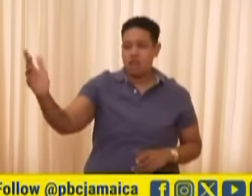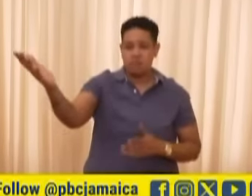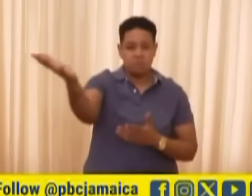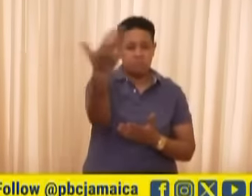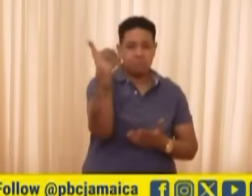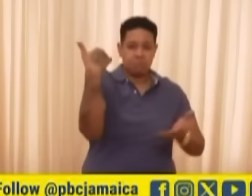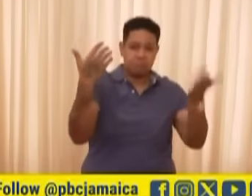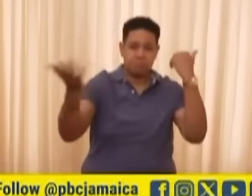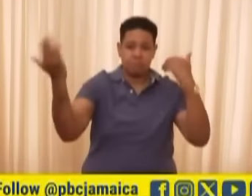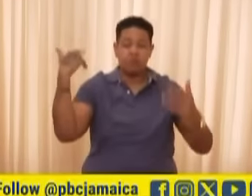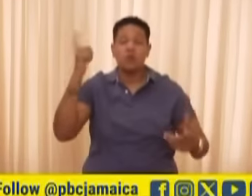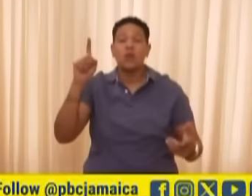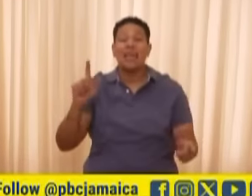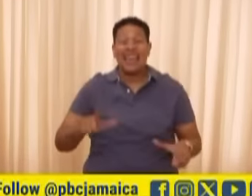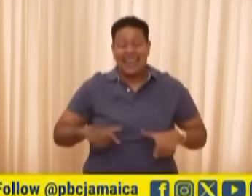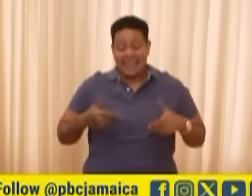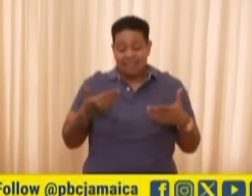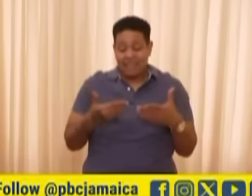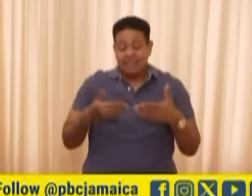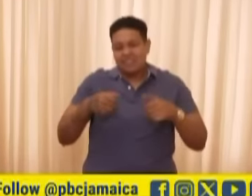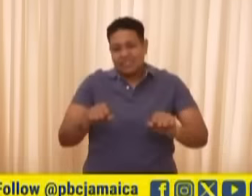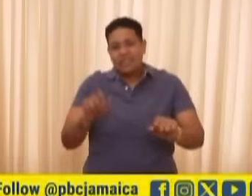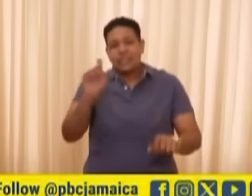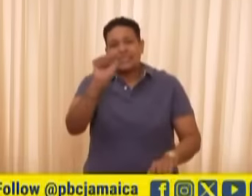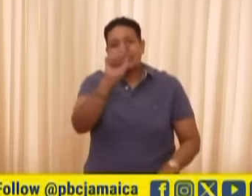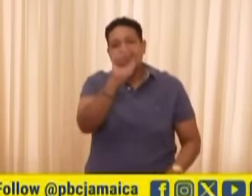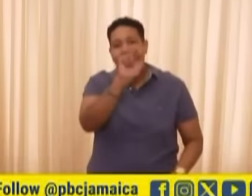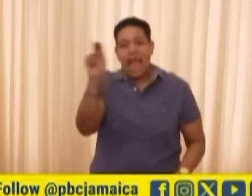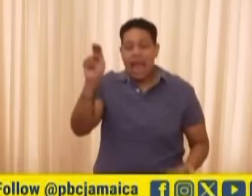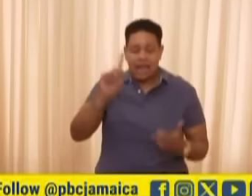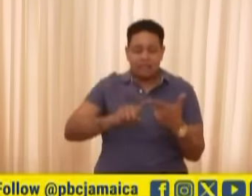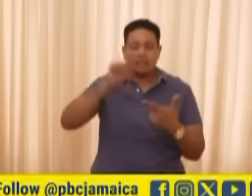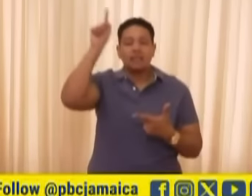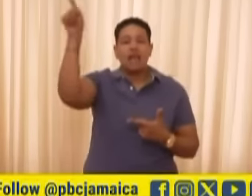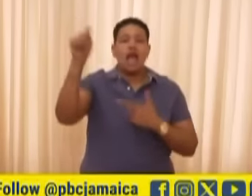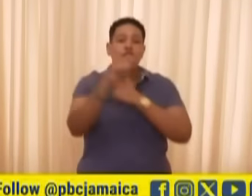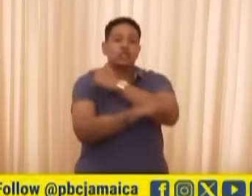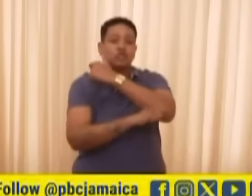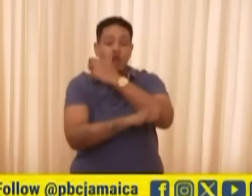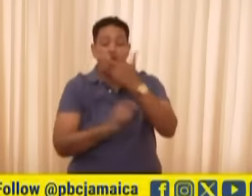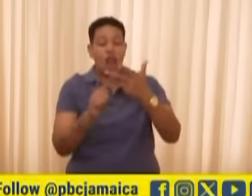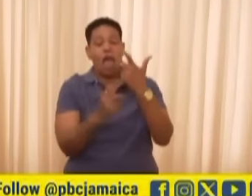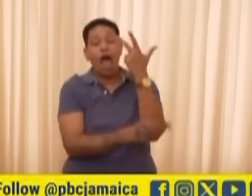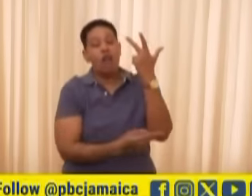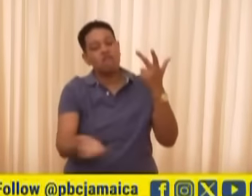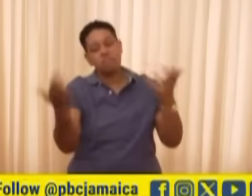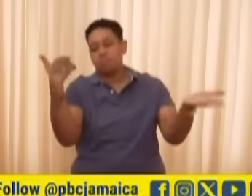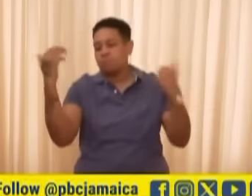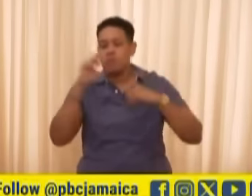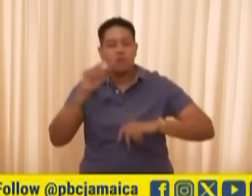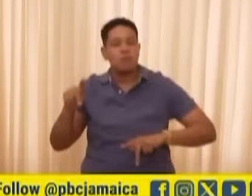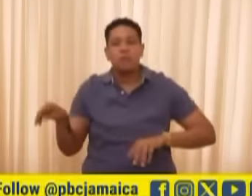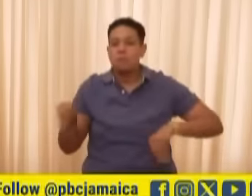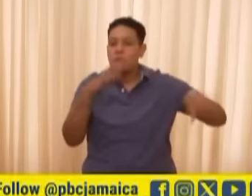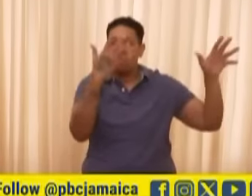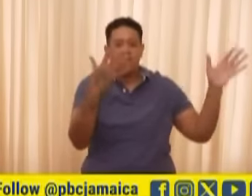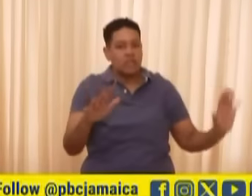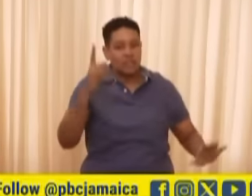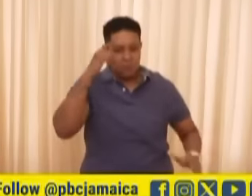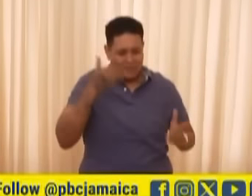of the river of the sea in St. Anne, Hanover, and Trelawney. Those residents